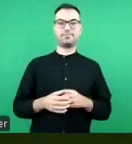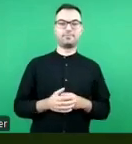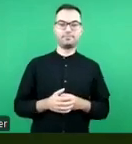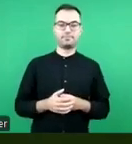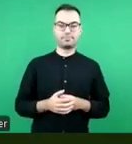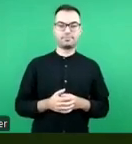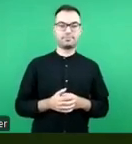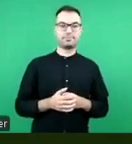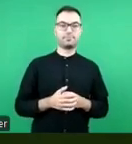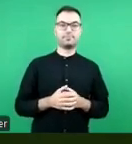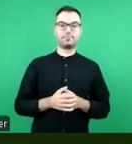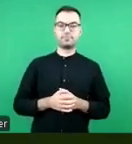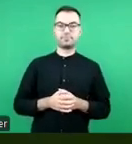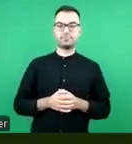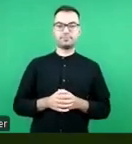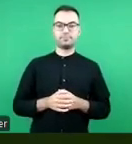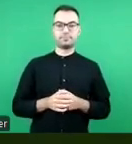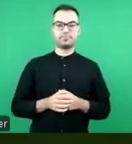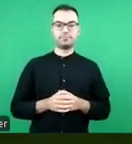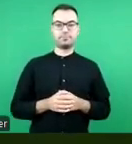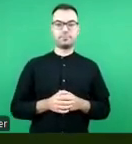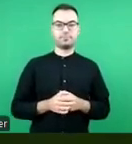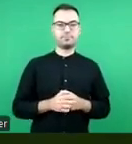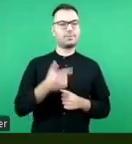And what's actually behind those